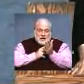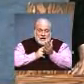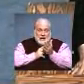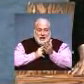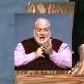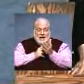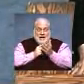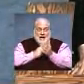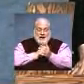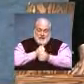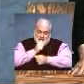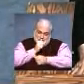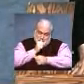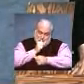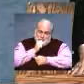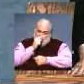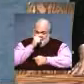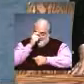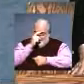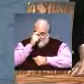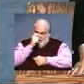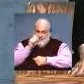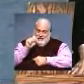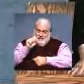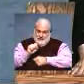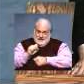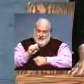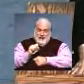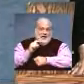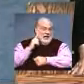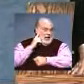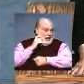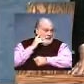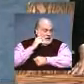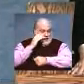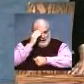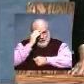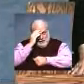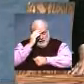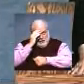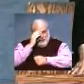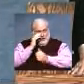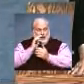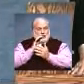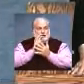summers and some of my youth in Southern California, I know all about traffic. I know how to drive on the